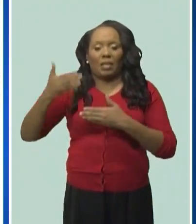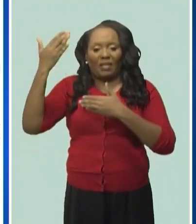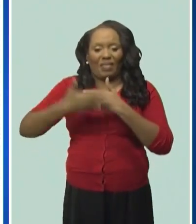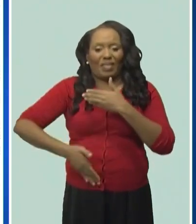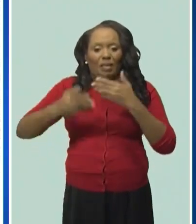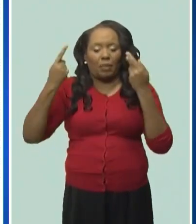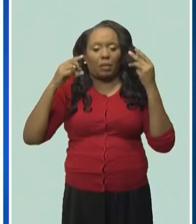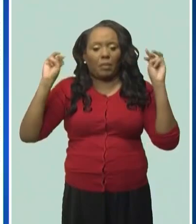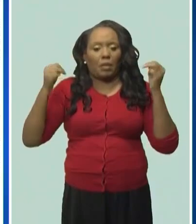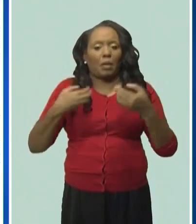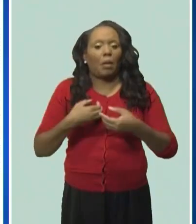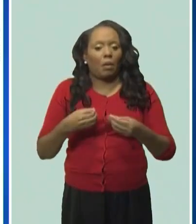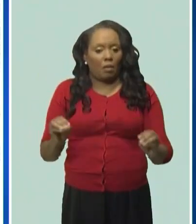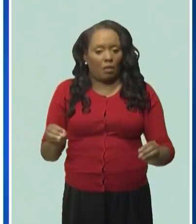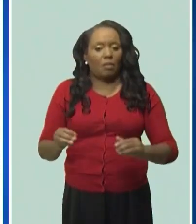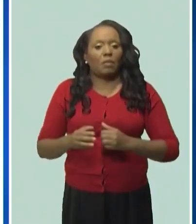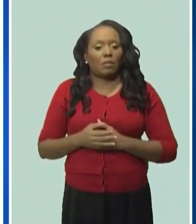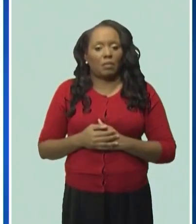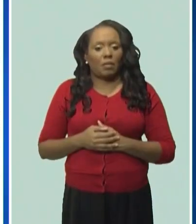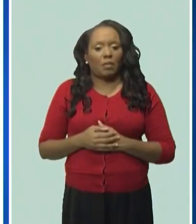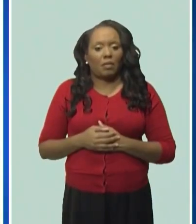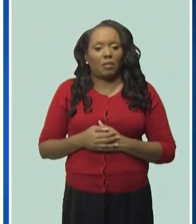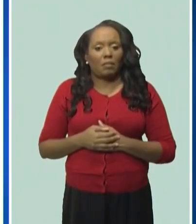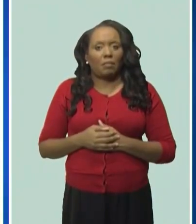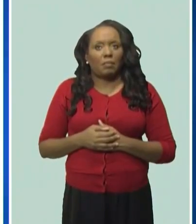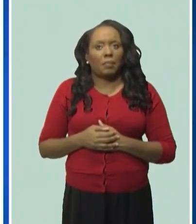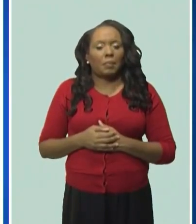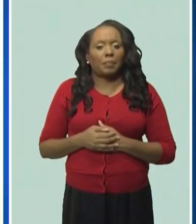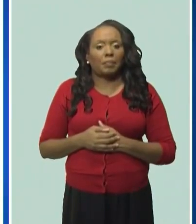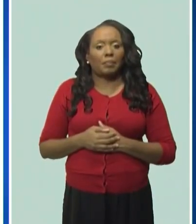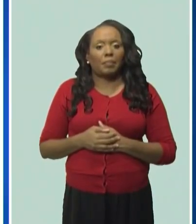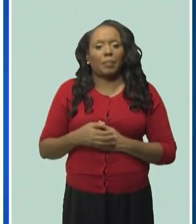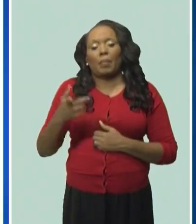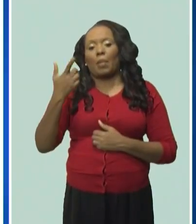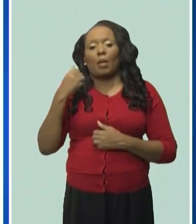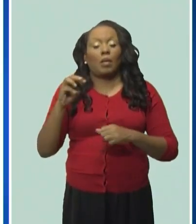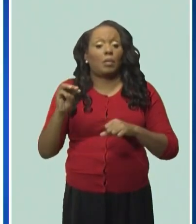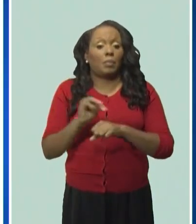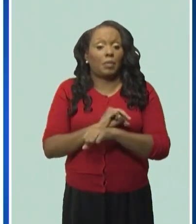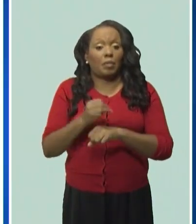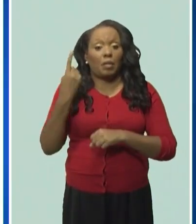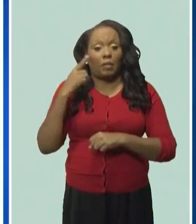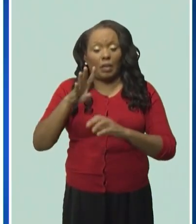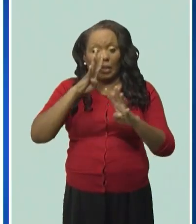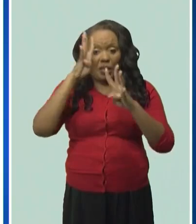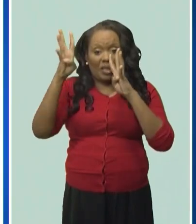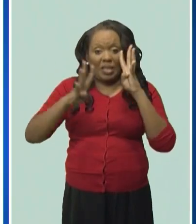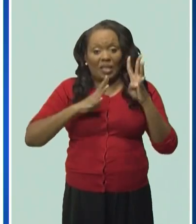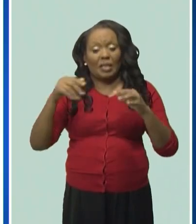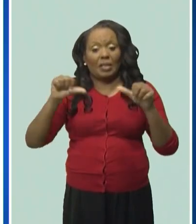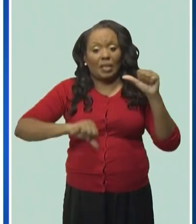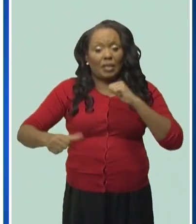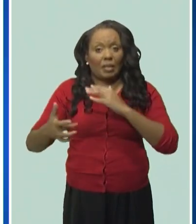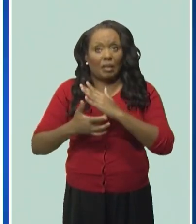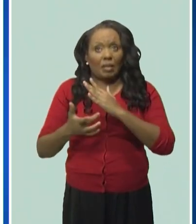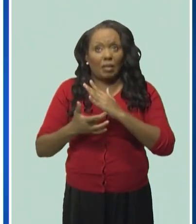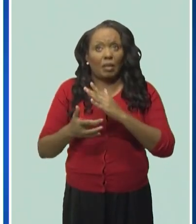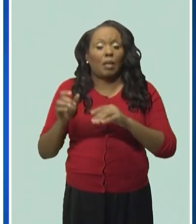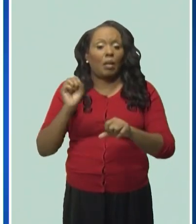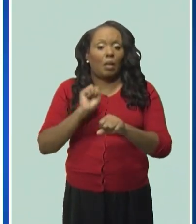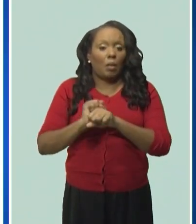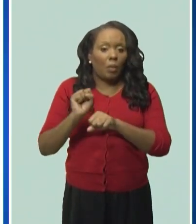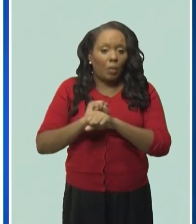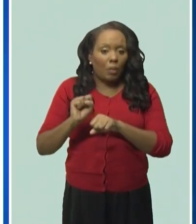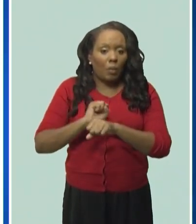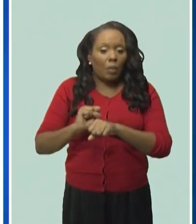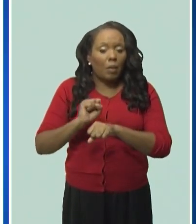Minister's office as the Digital Infrastructure Unit within the Ministry of Industry, Innovation, Science and Technology is working